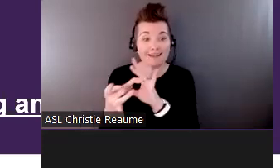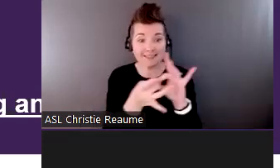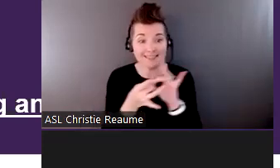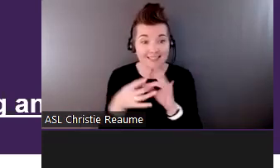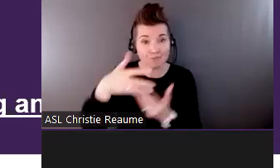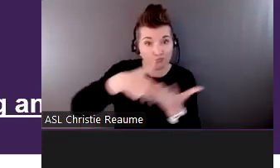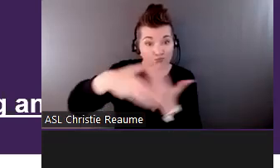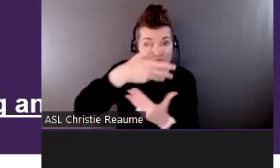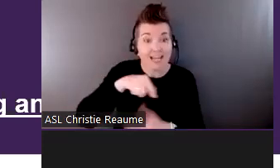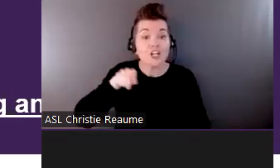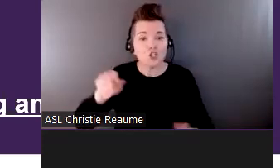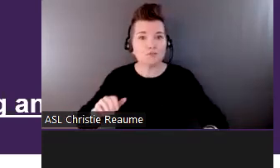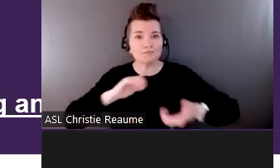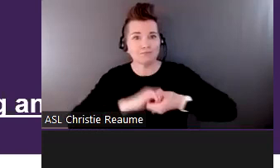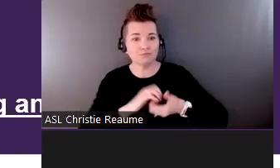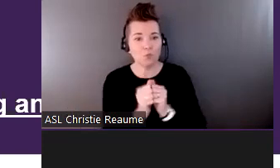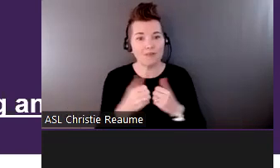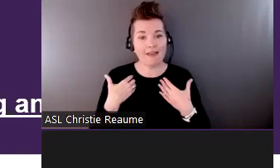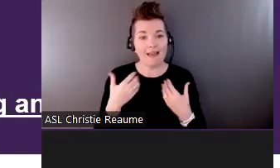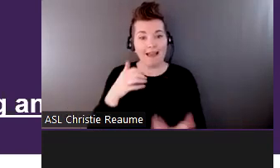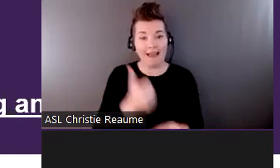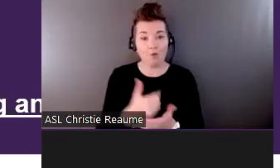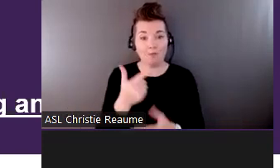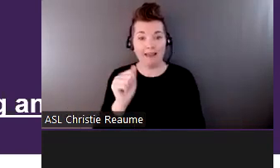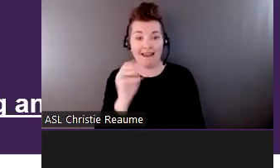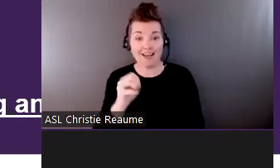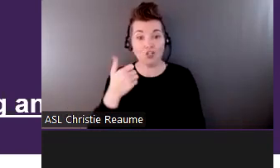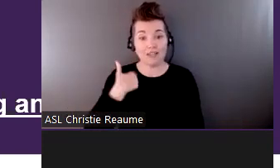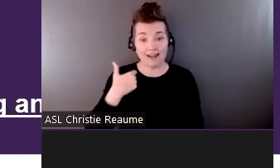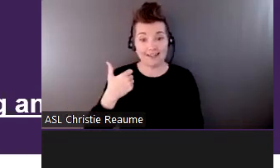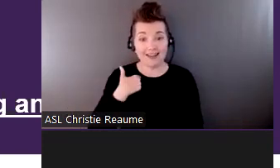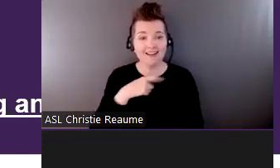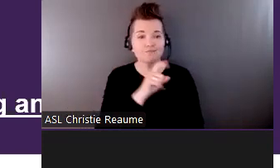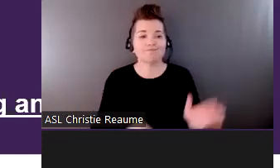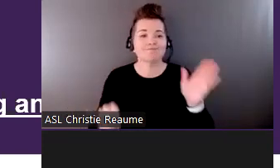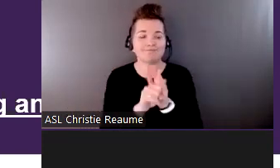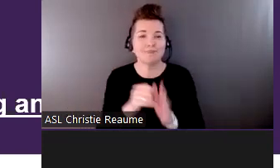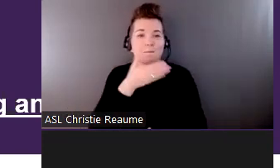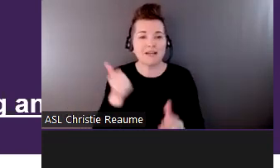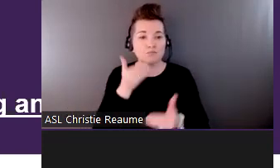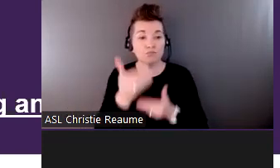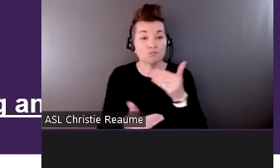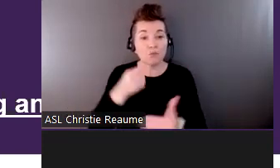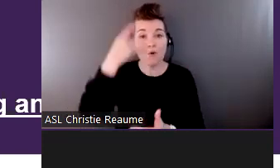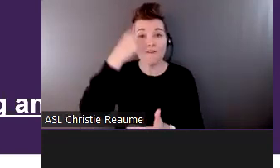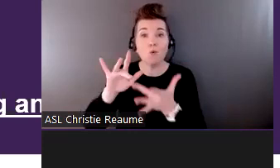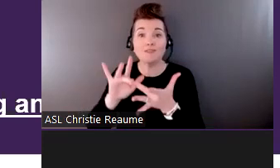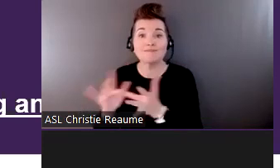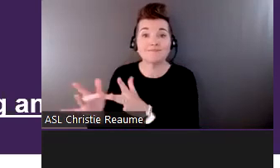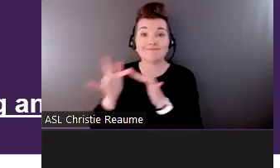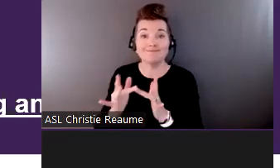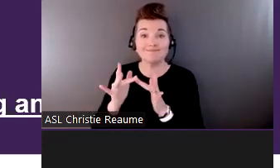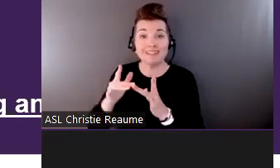identify the best practices for building digital literacy among older adults and